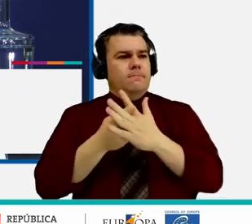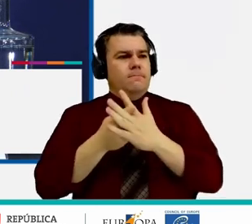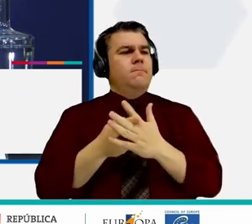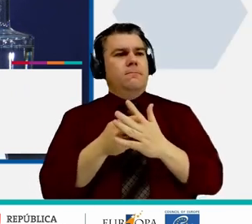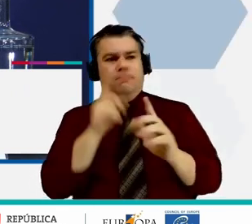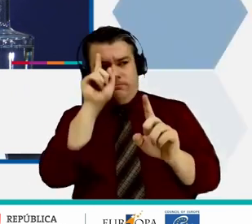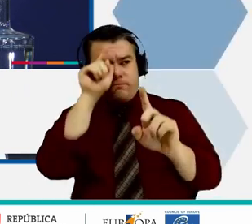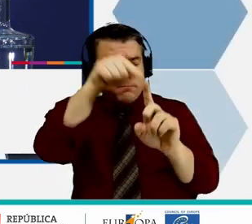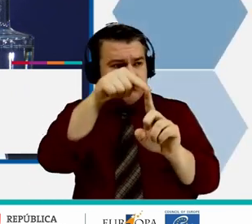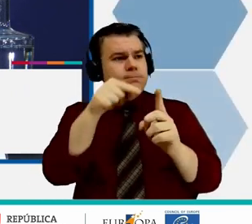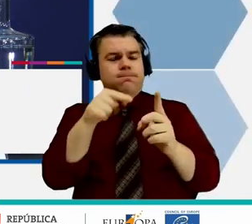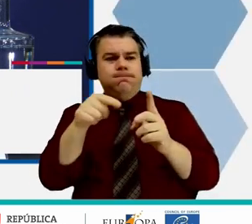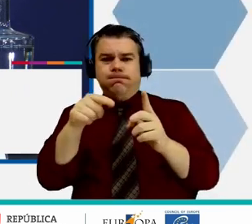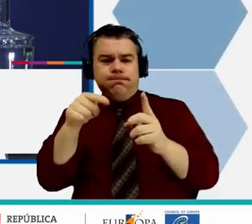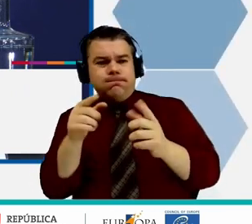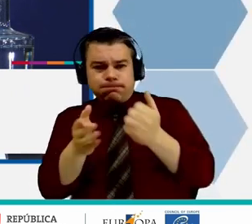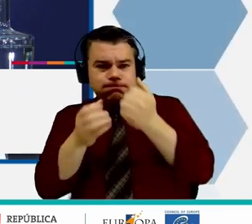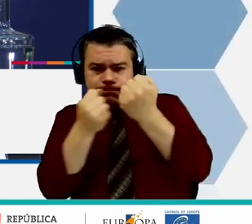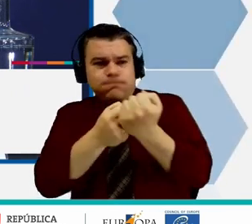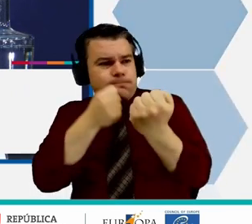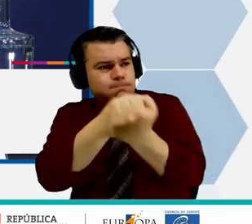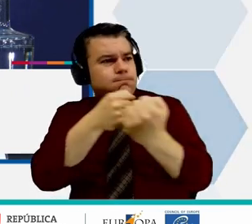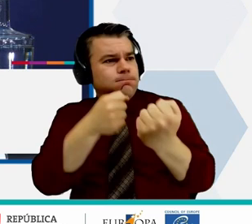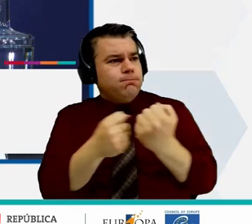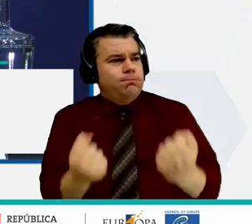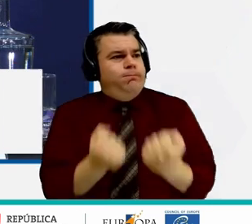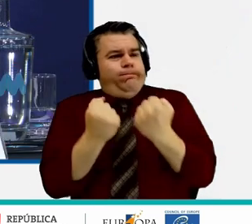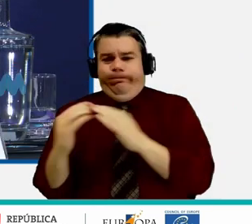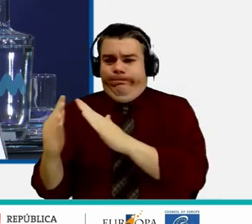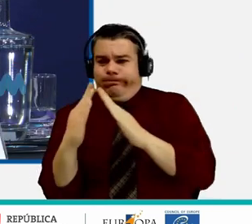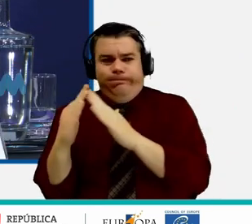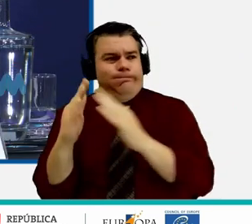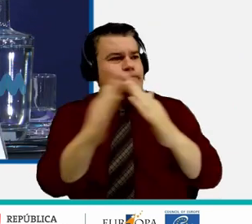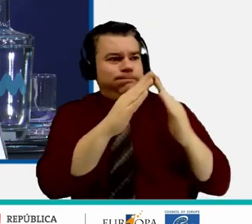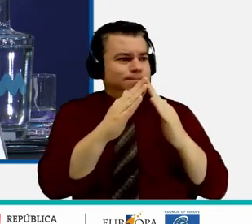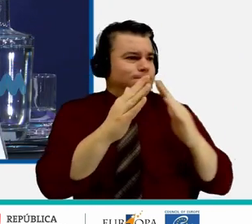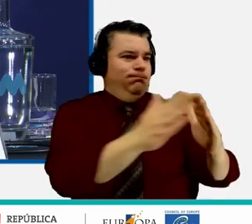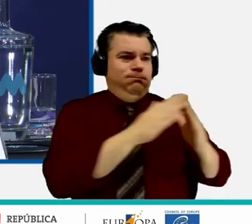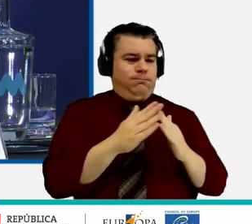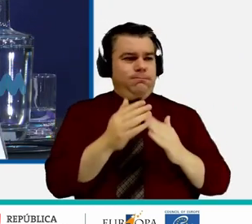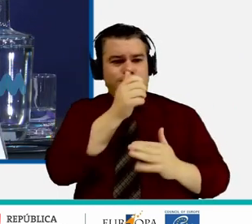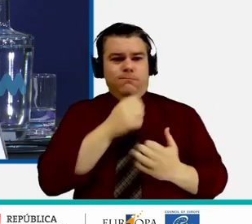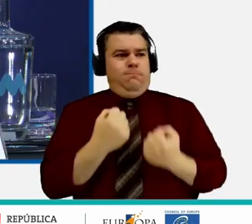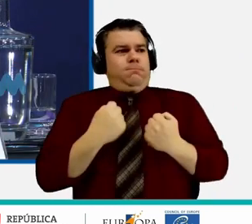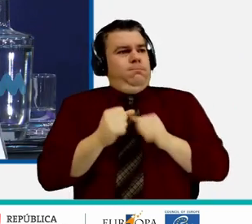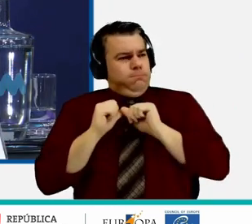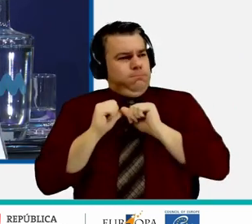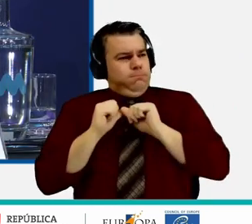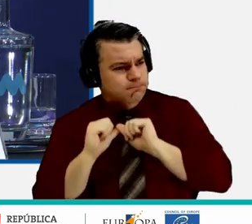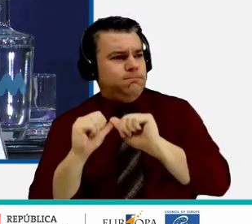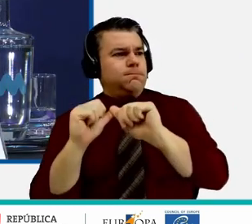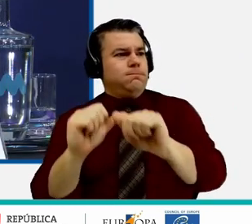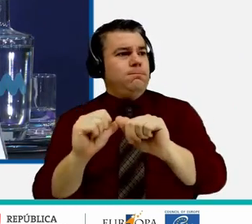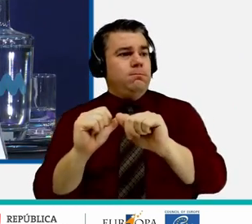activities to strengthen the capability of local communities, increase resilience, and reduce the impact